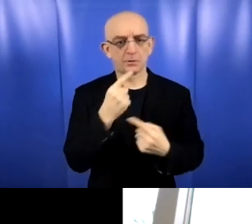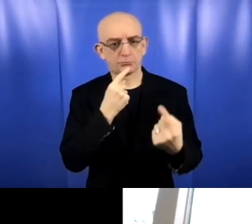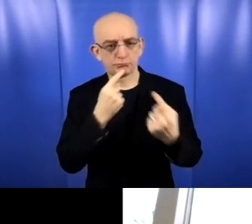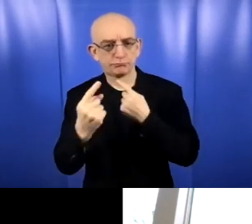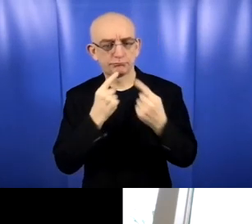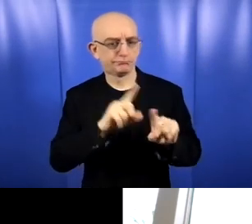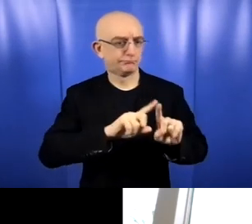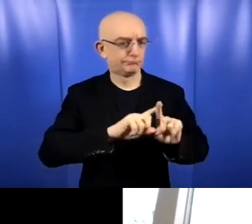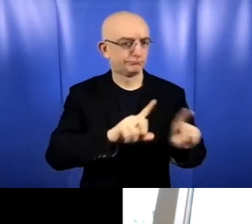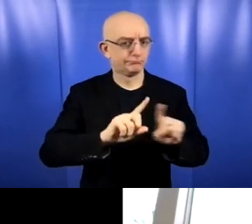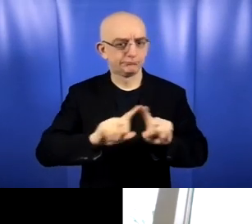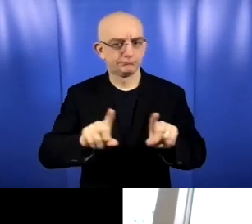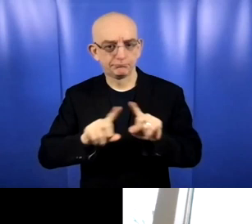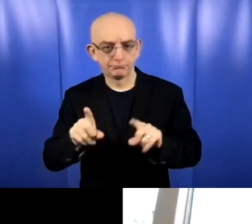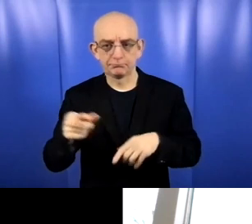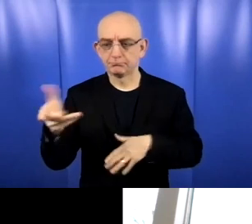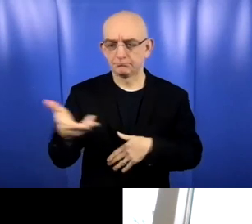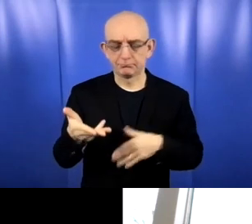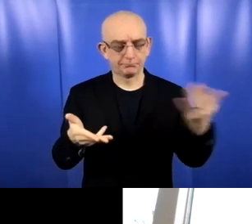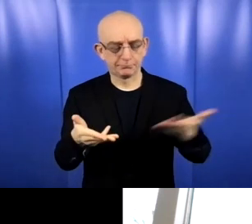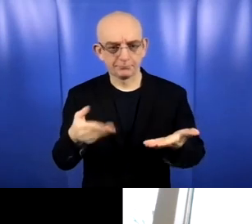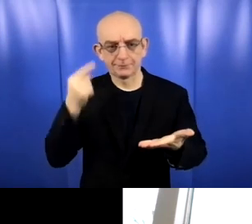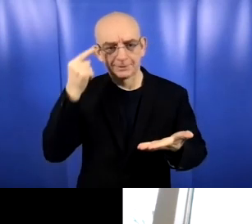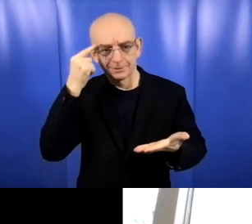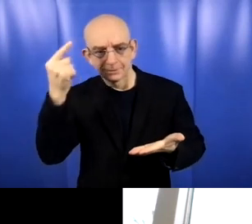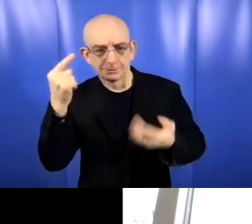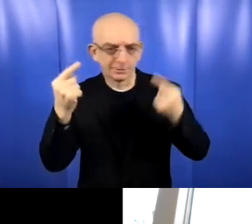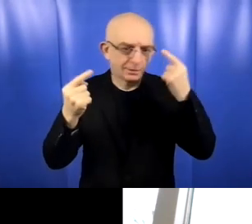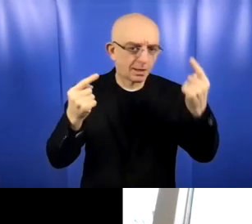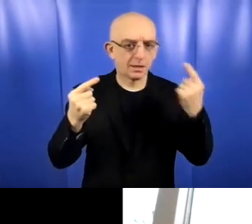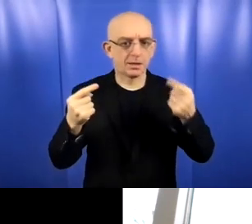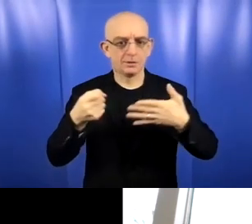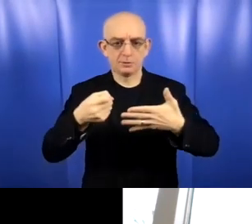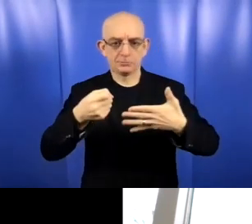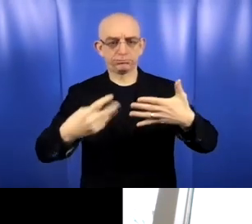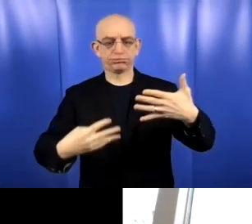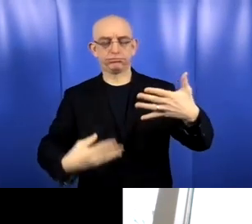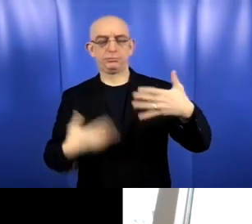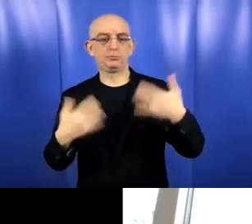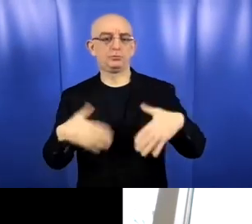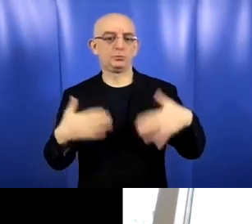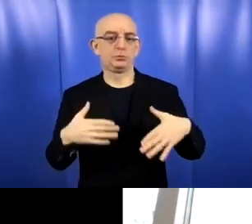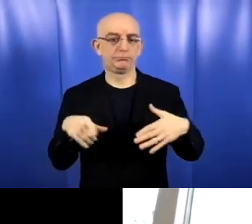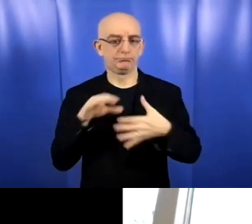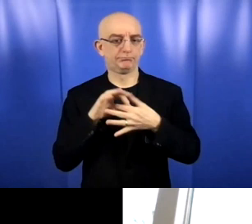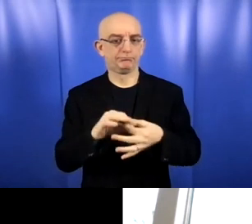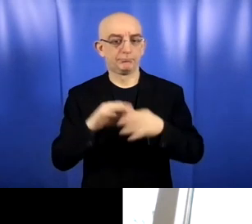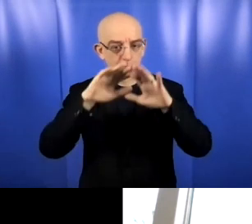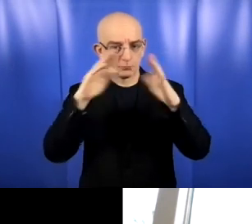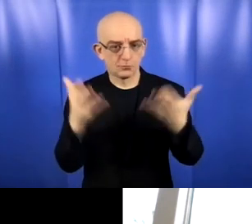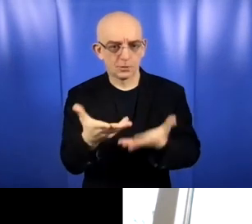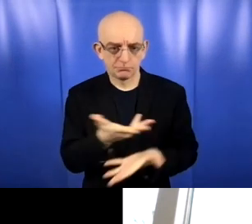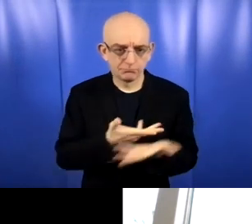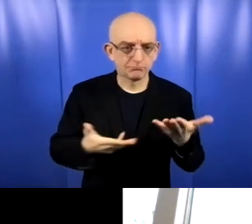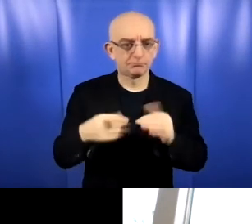2018. When you look at Articles 4 and 5, now Article 4, for a lawyer, it's really hard because it says